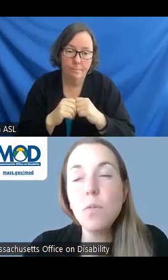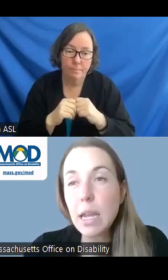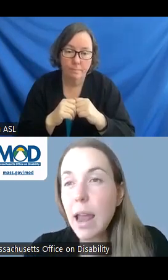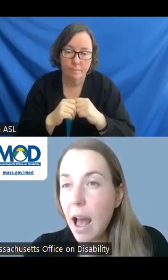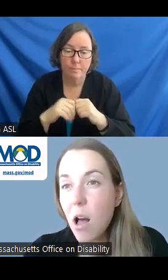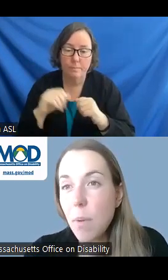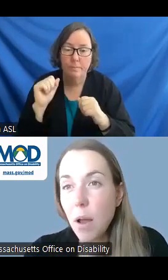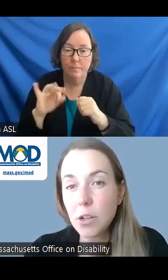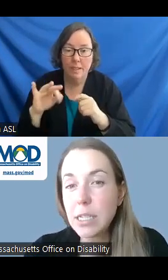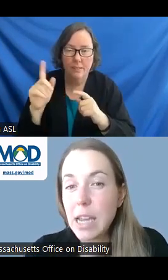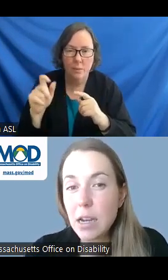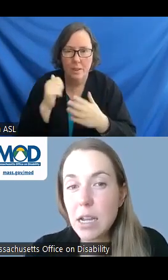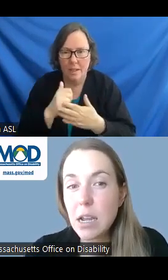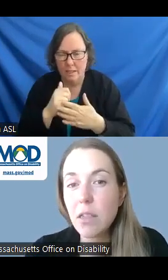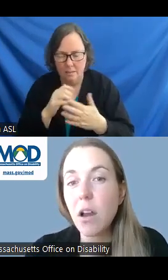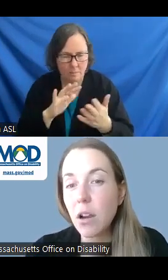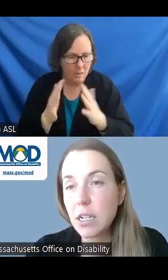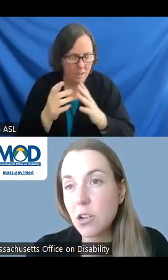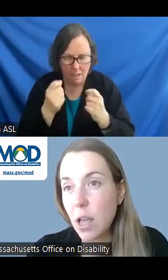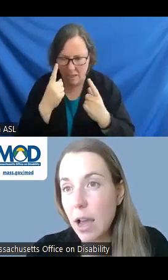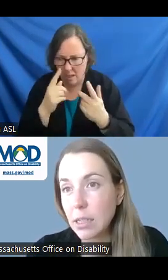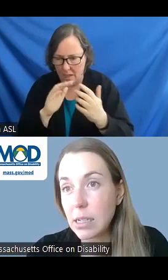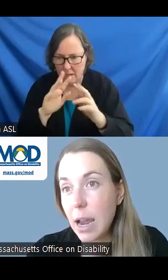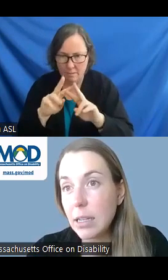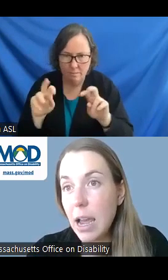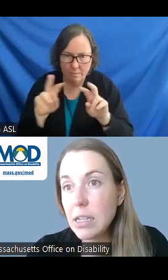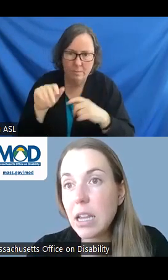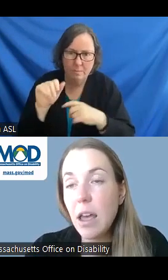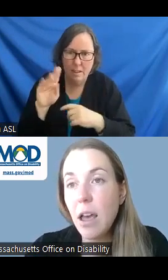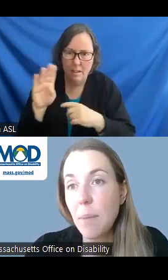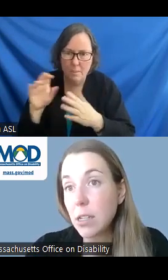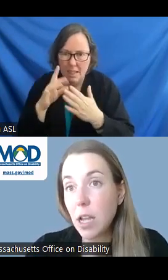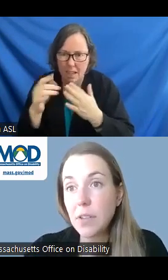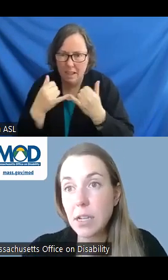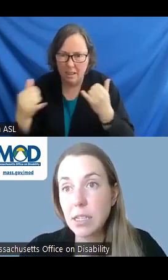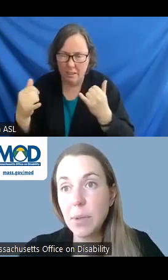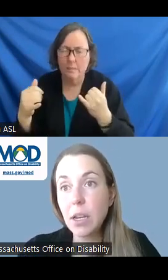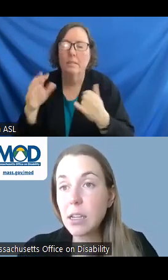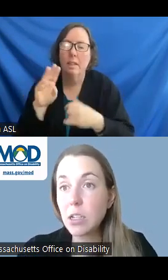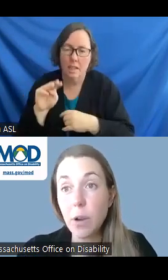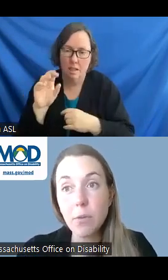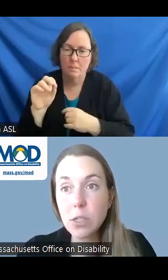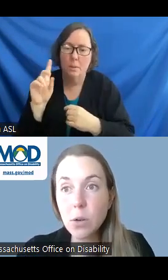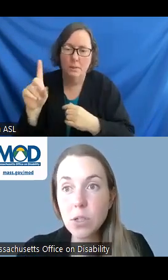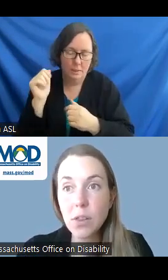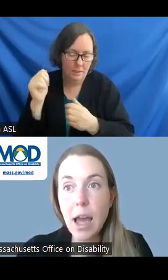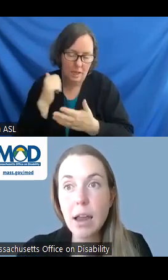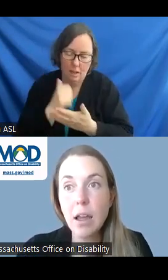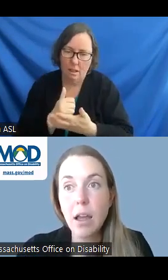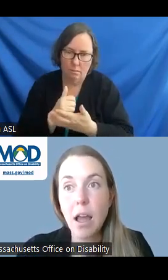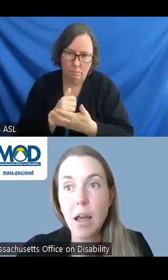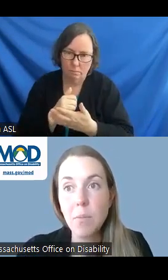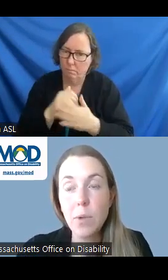If you need help understanding the architectural access guidelines, Mass Office on Disability is a great resource for